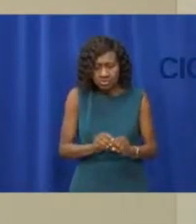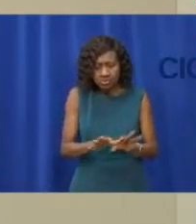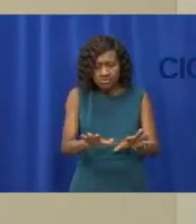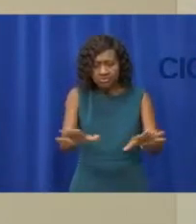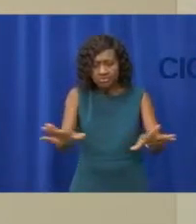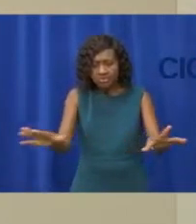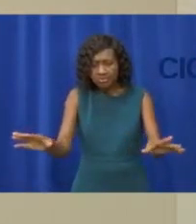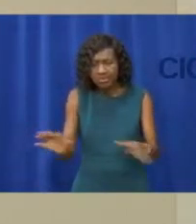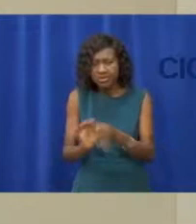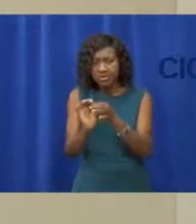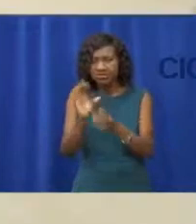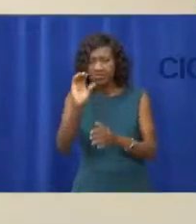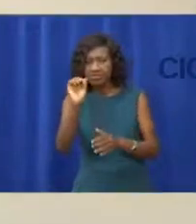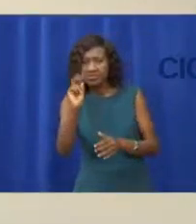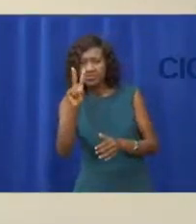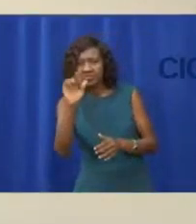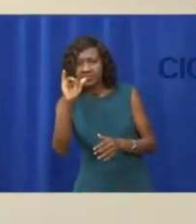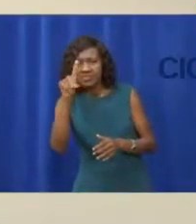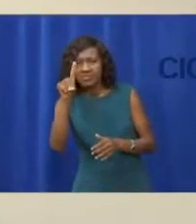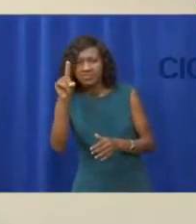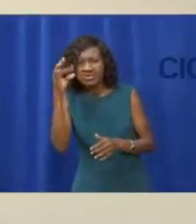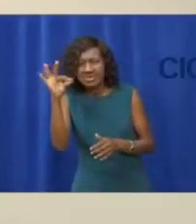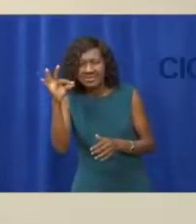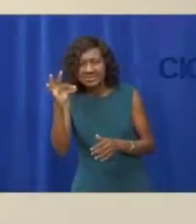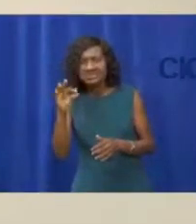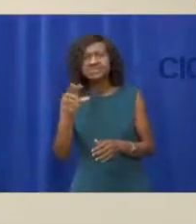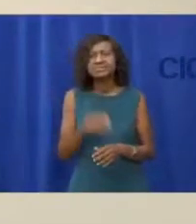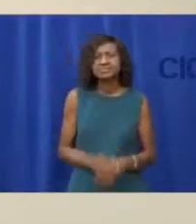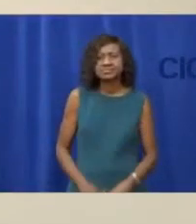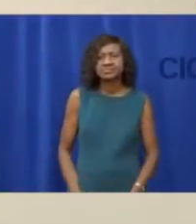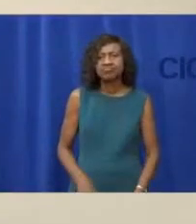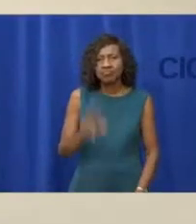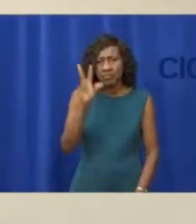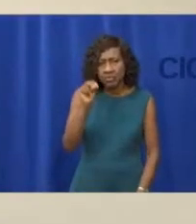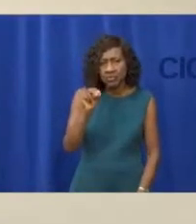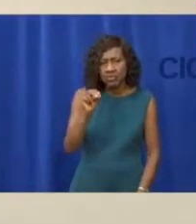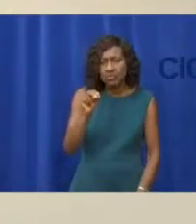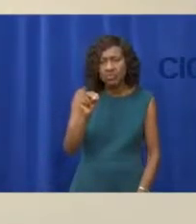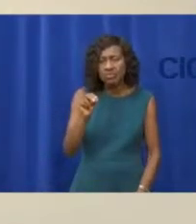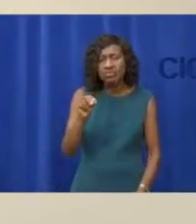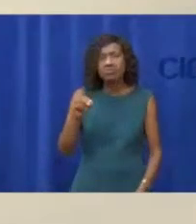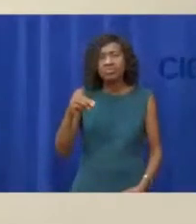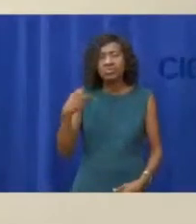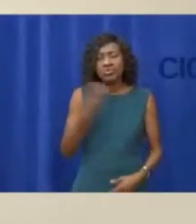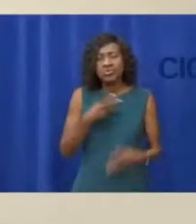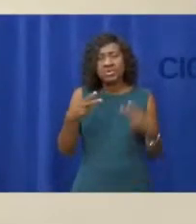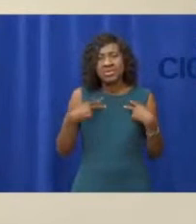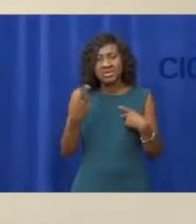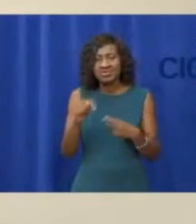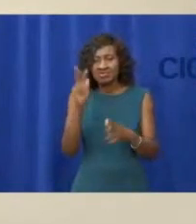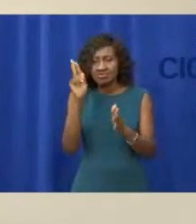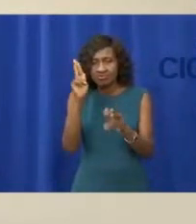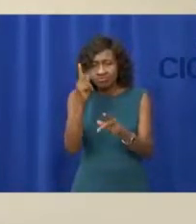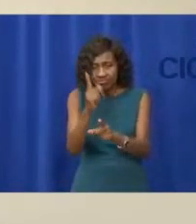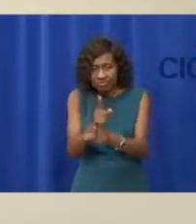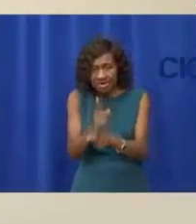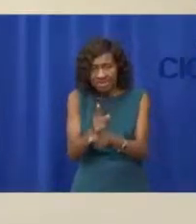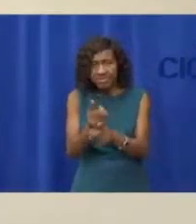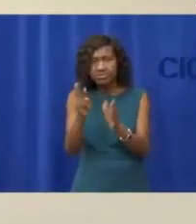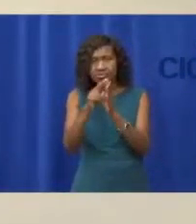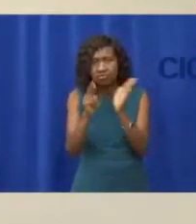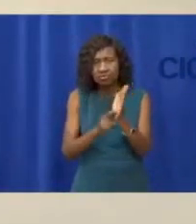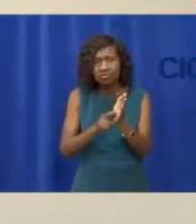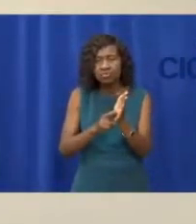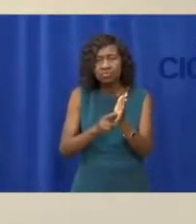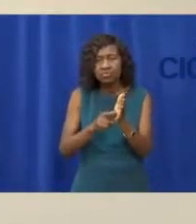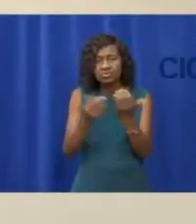COVID-19? No, the measures that we currently have in place are exactly what we need to have in place. I have said from the start that